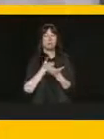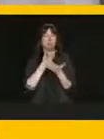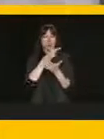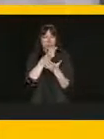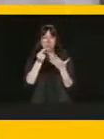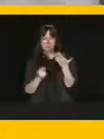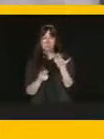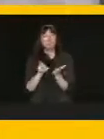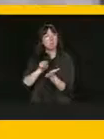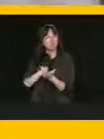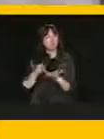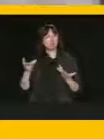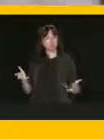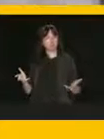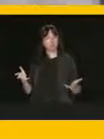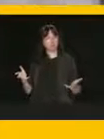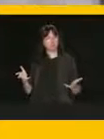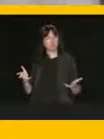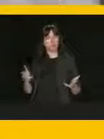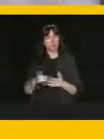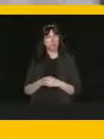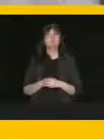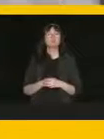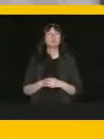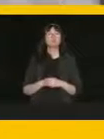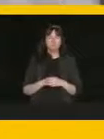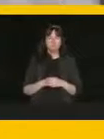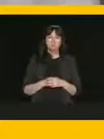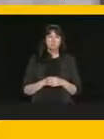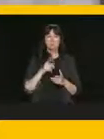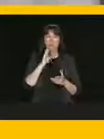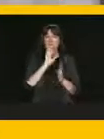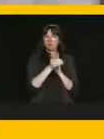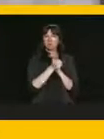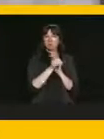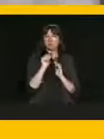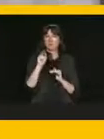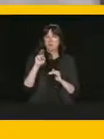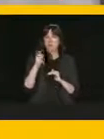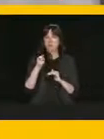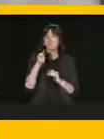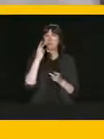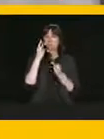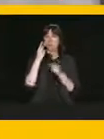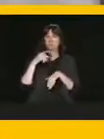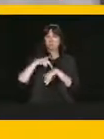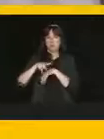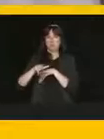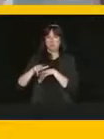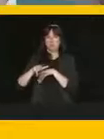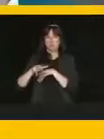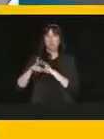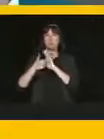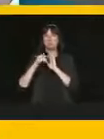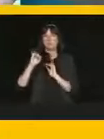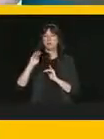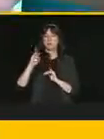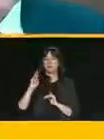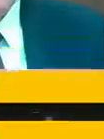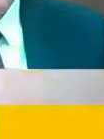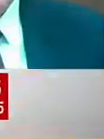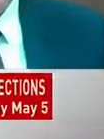And in the annex slide, you'll see some Okay, I also want to show you the other thing that's happening in Ottawa at this hour, and